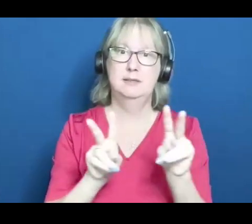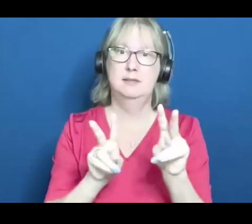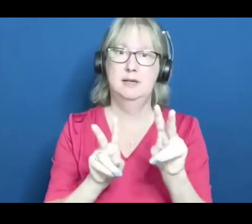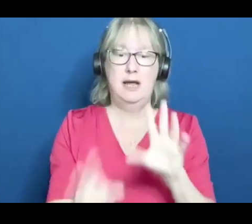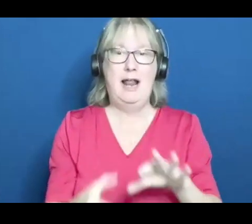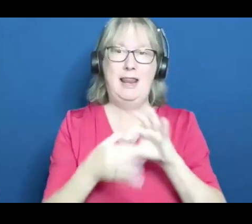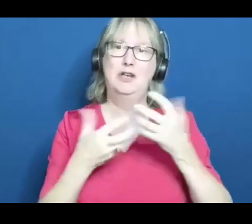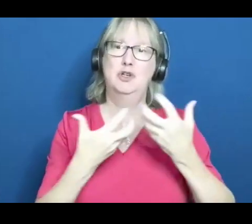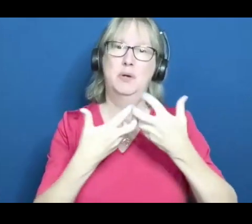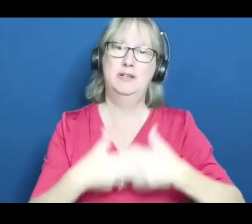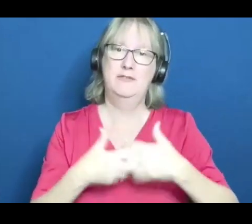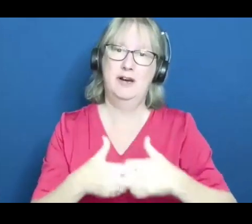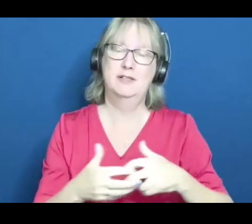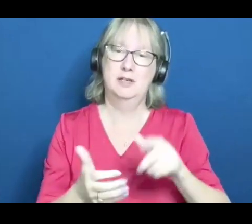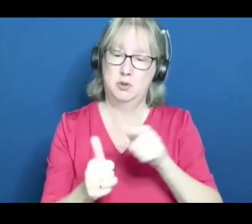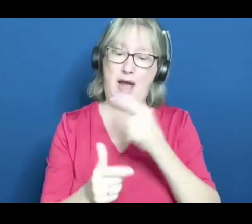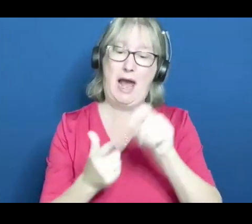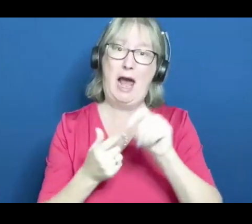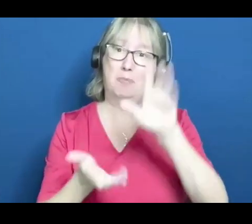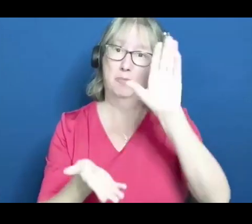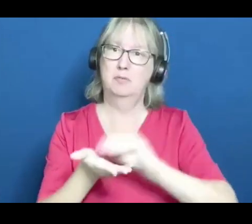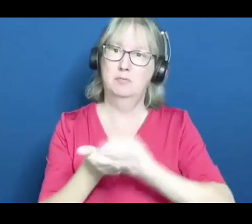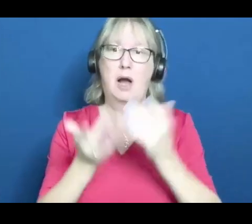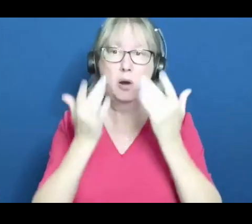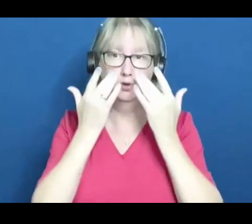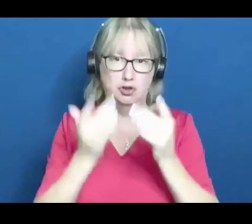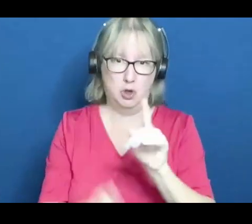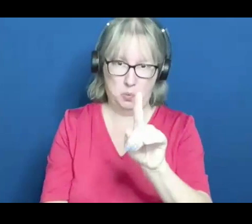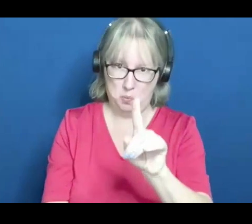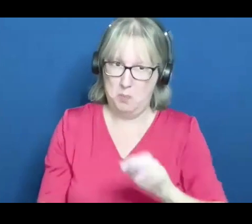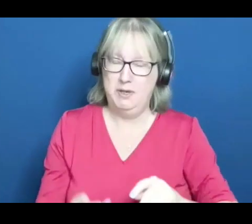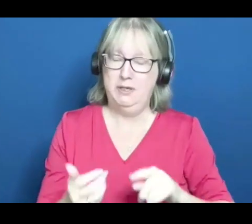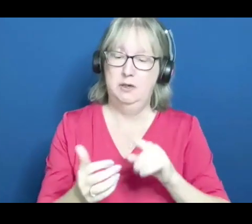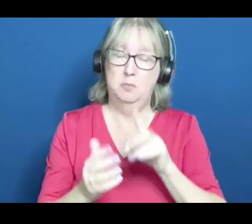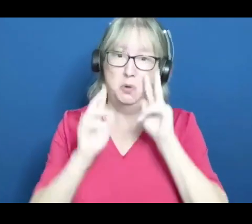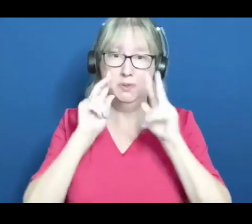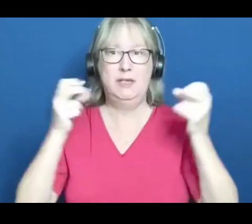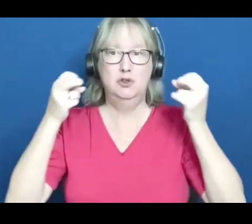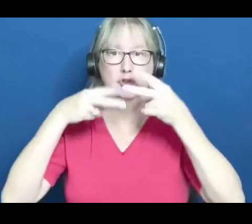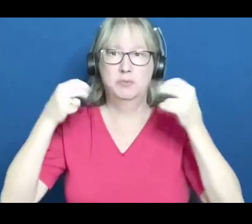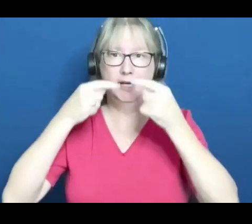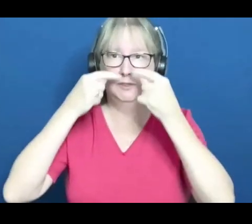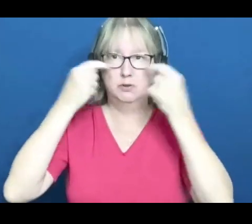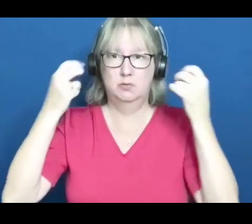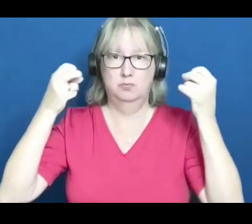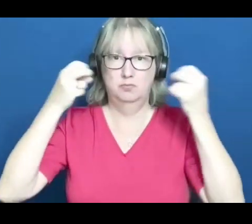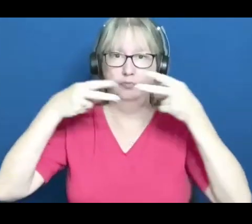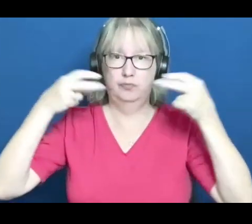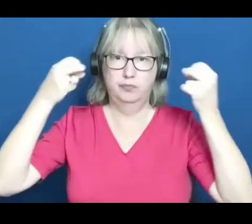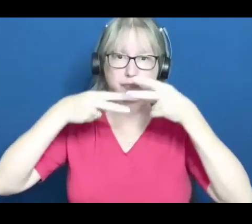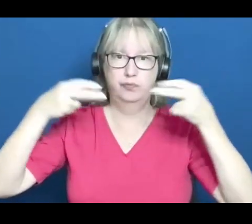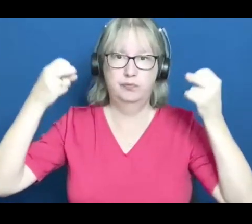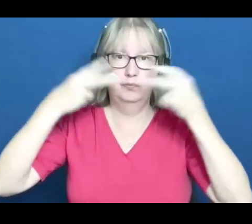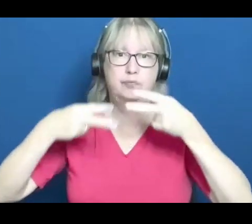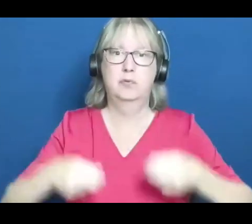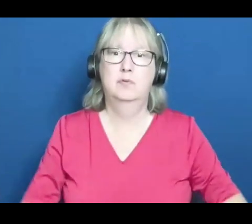device. And it uses an app on your phone, which we'll show you in a moment. But basically, you see subtitles of what is being said in the conversation